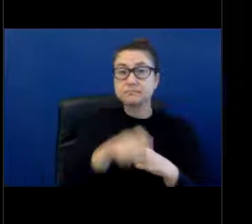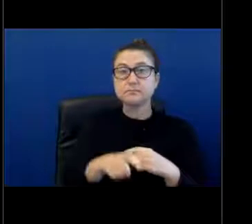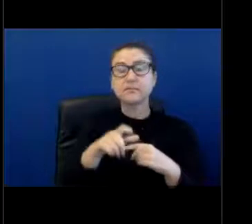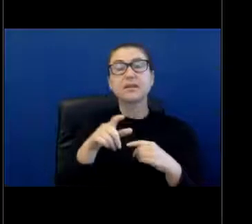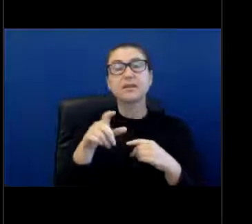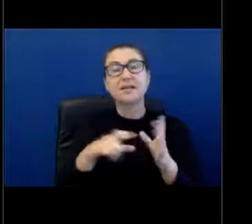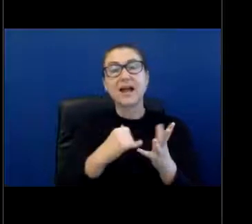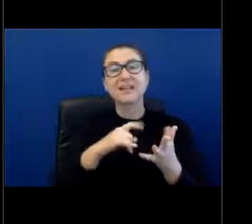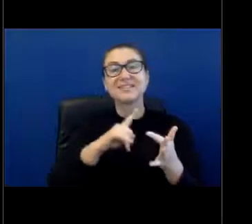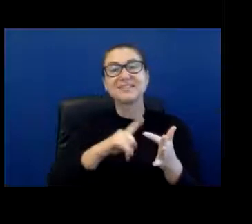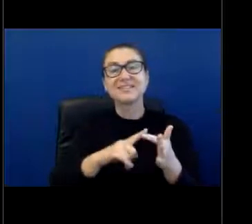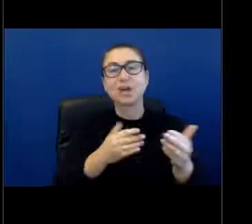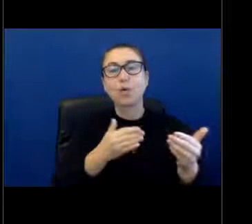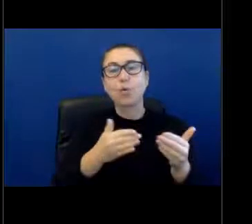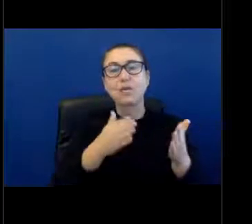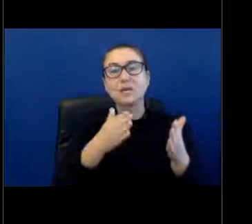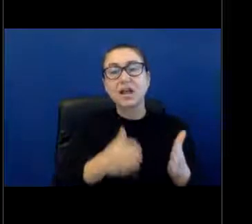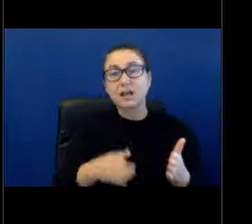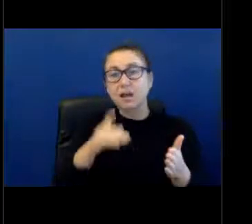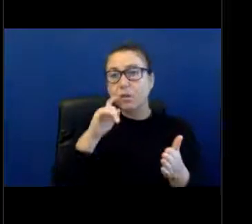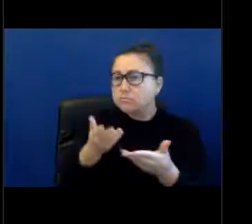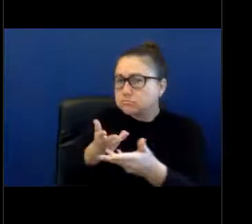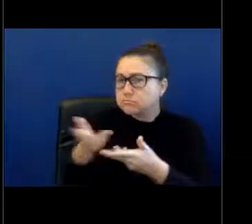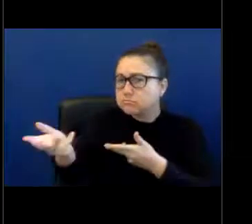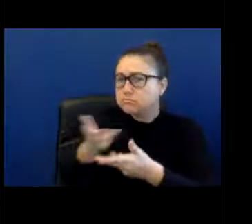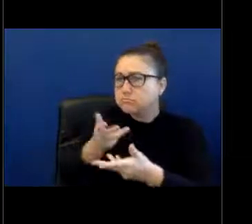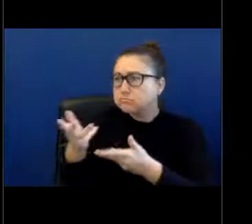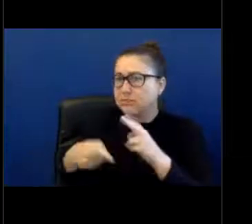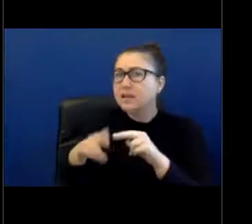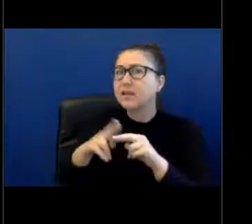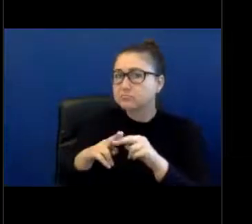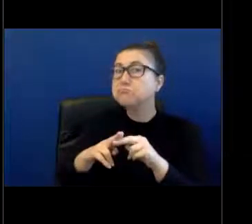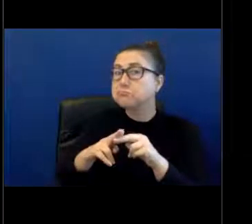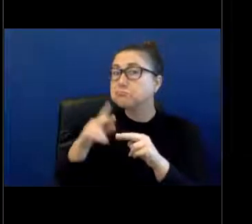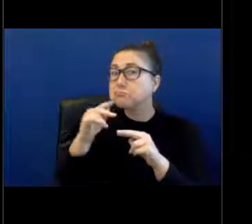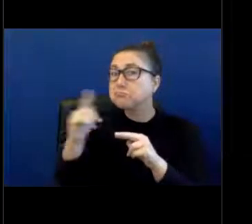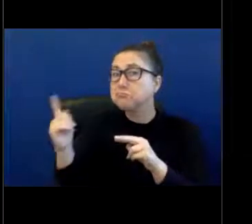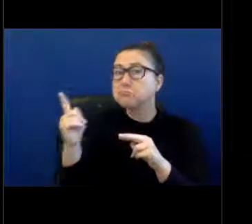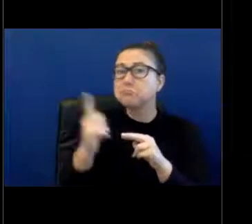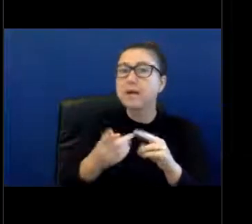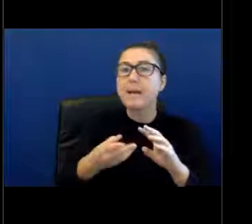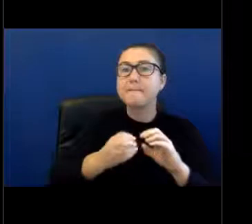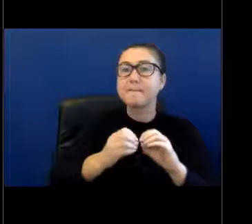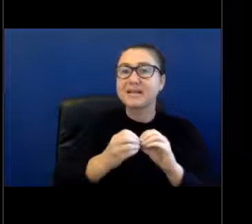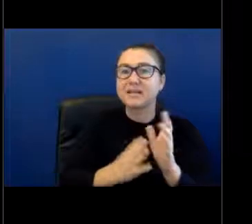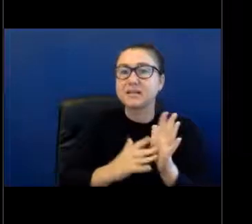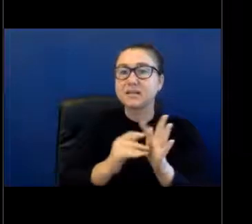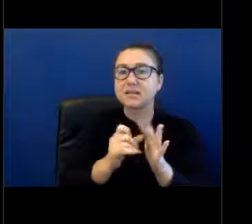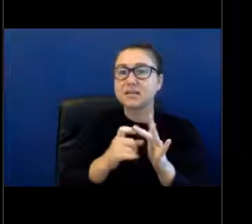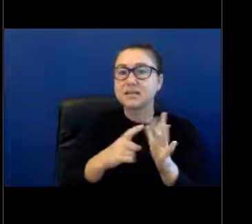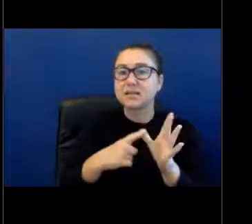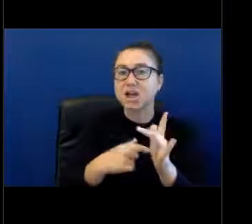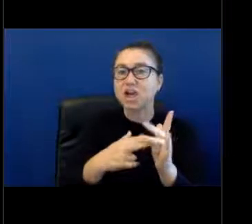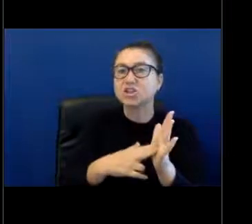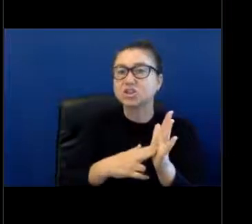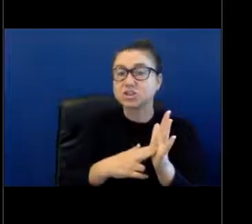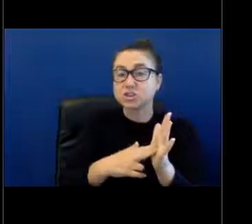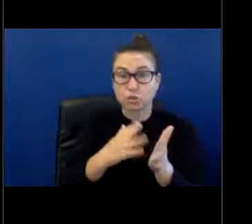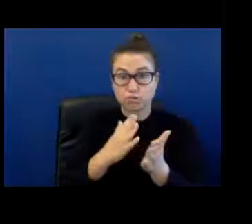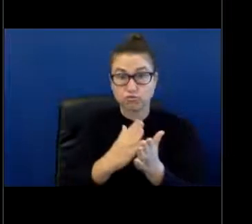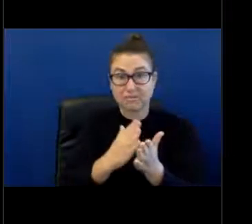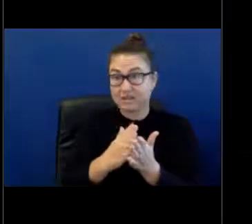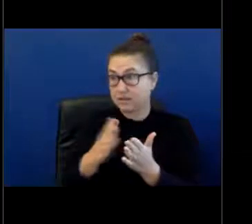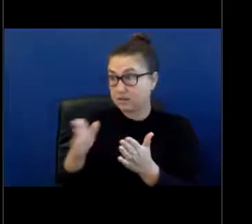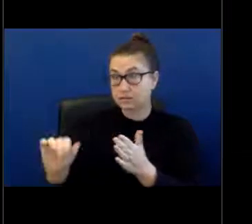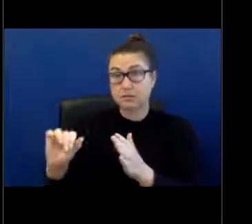people to determine whether or not your matter might be suitable for mediation. It is a voluntary process, so we have to make sure